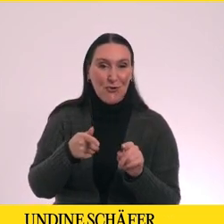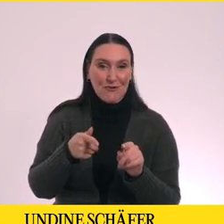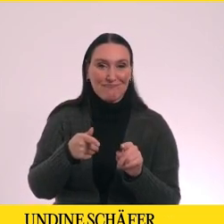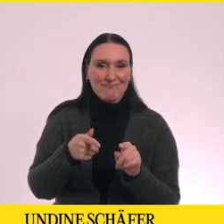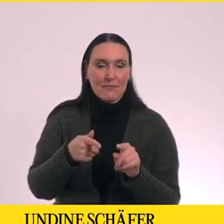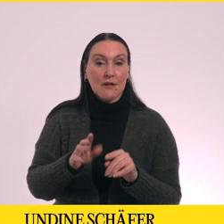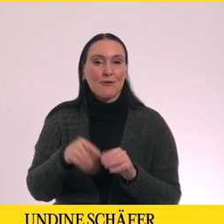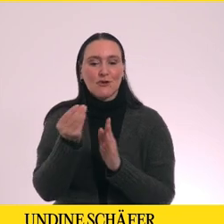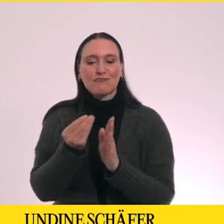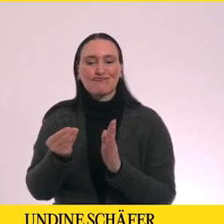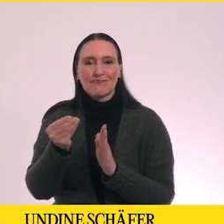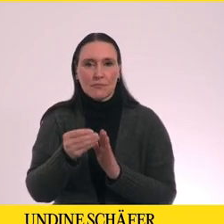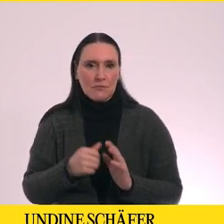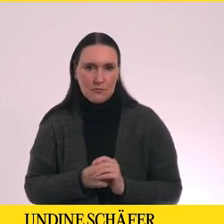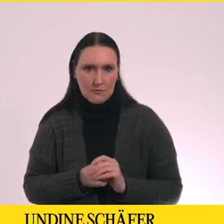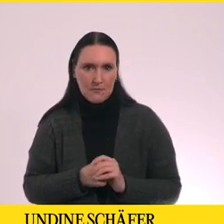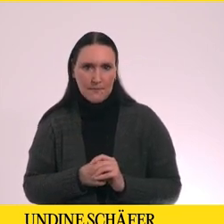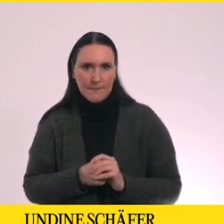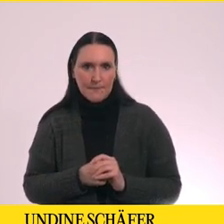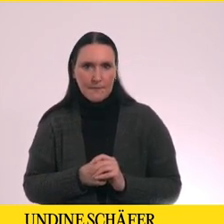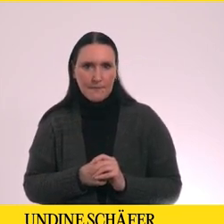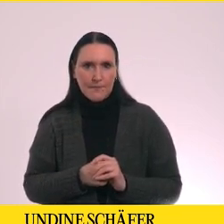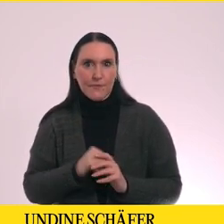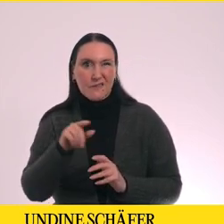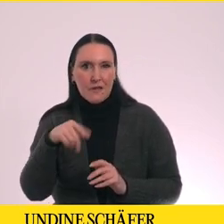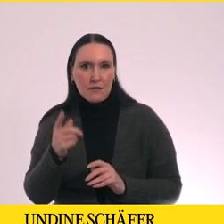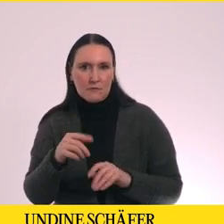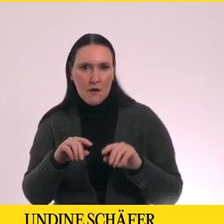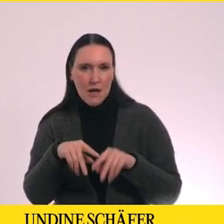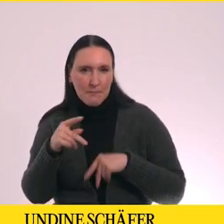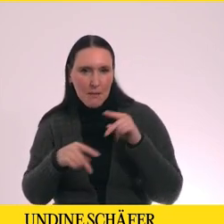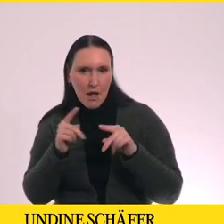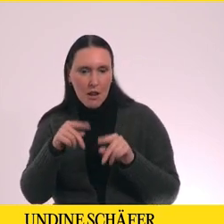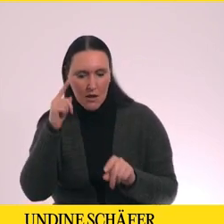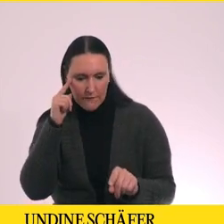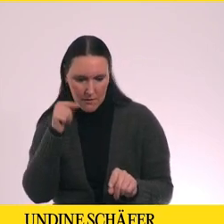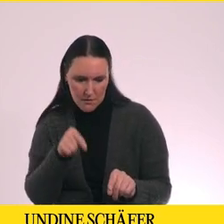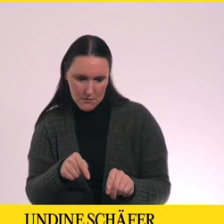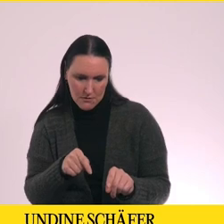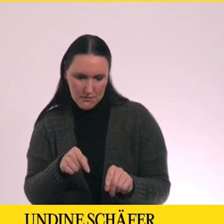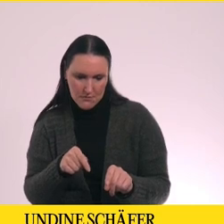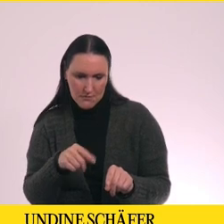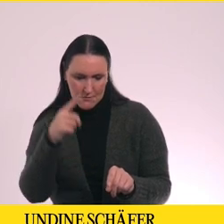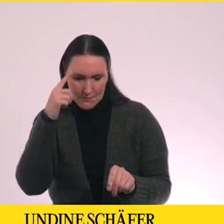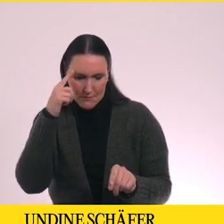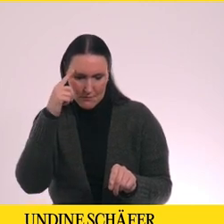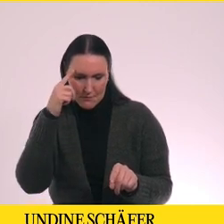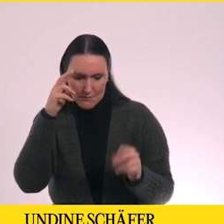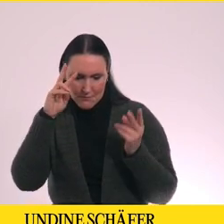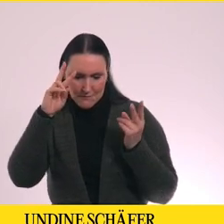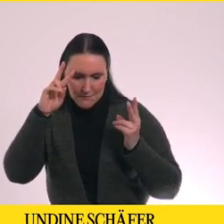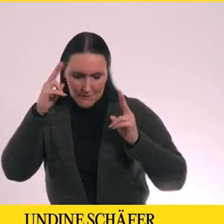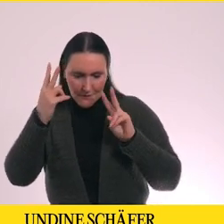afterwards for people to just rethink the situation and rethink the system. So it's just, you know, having this